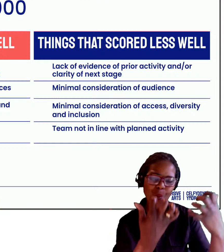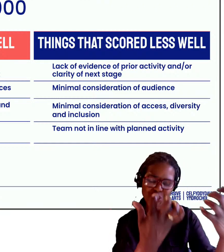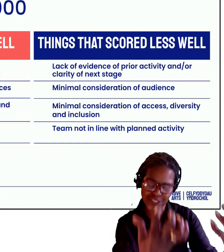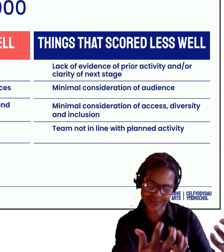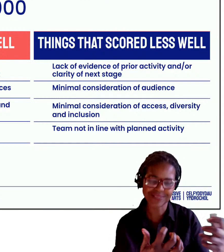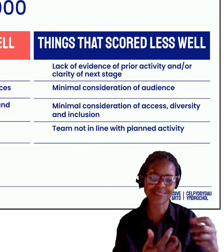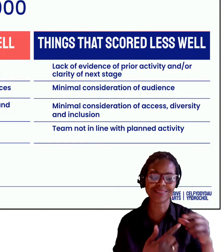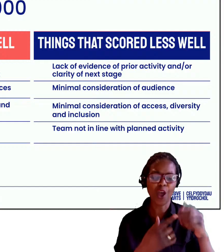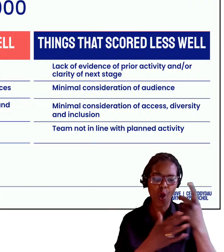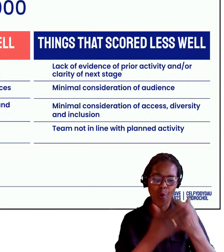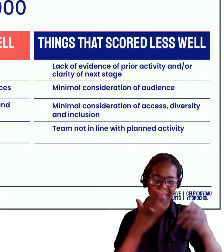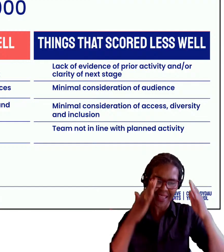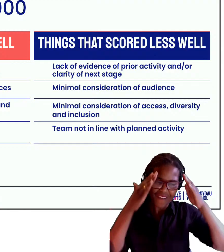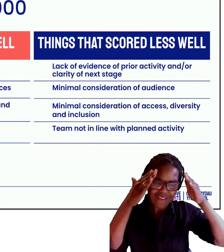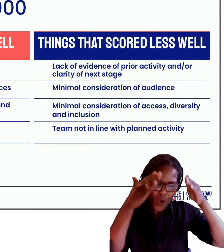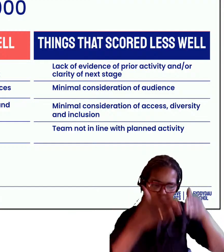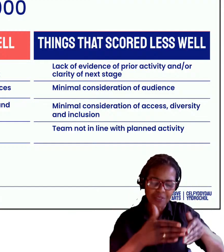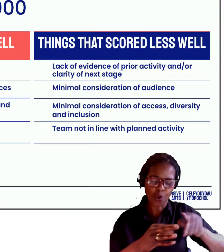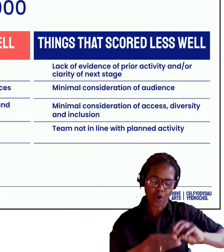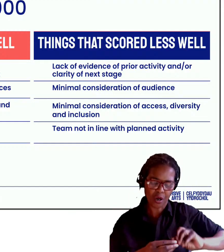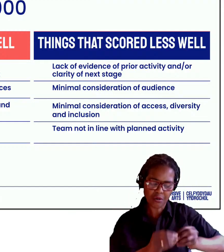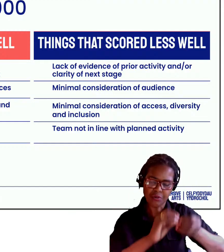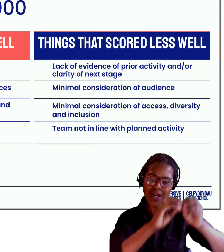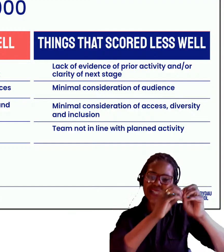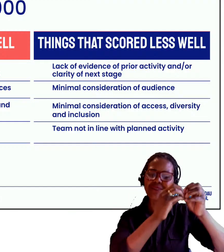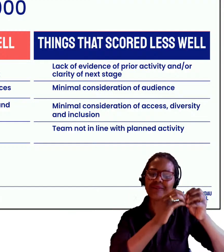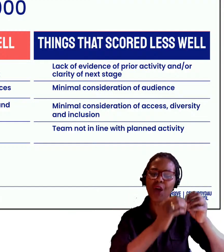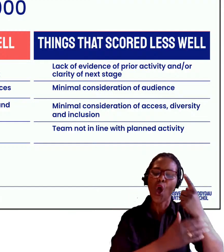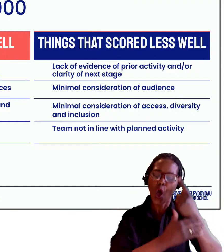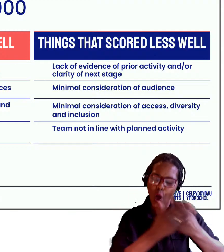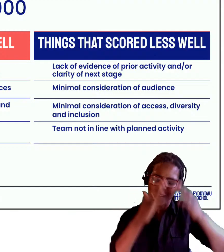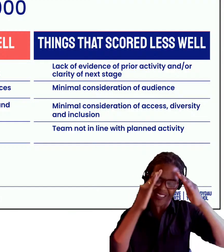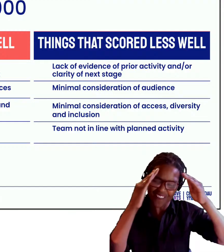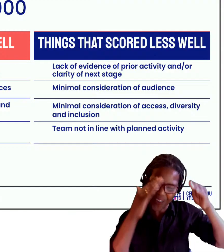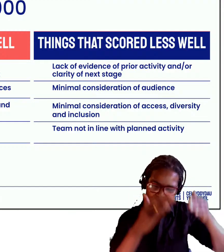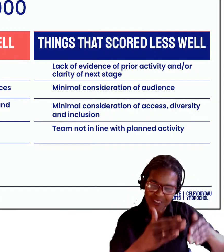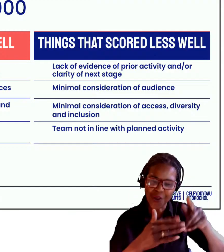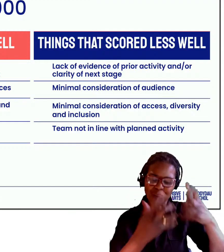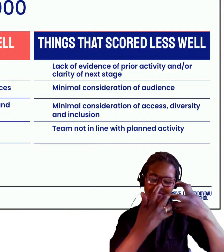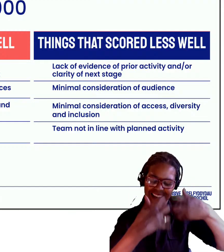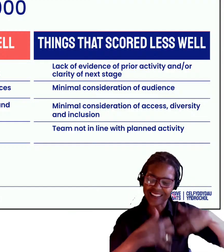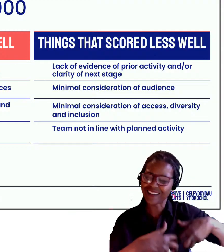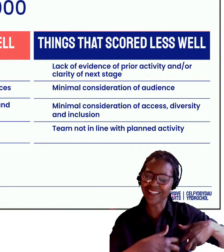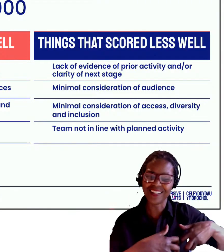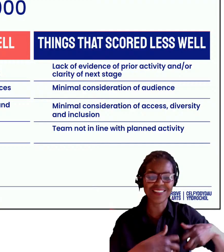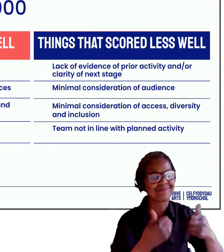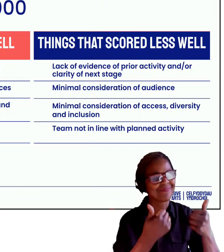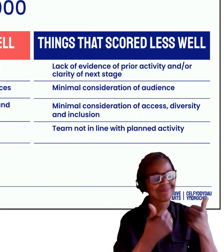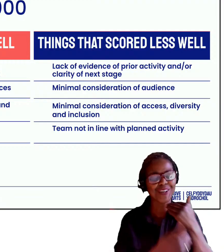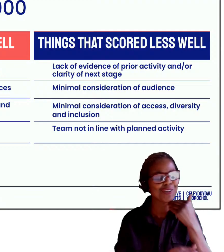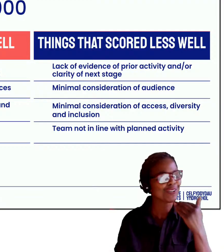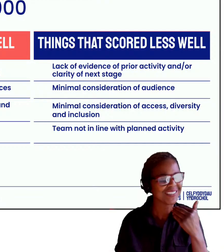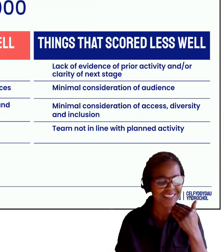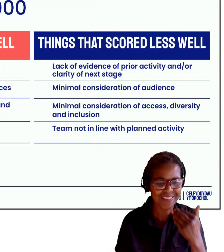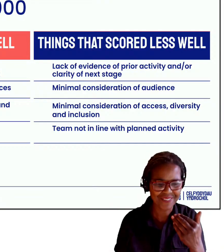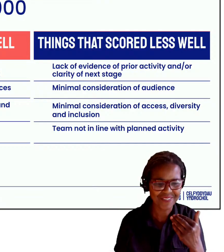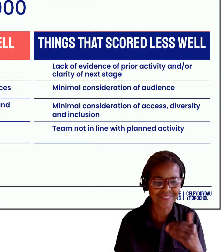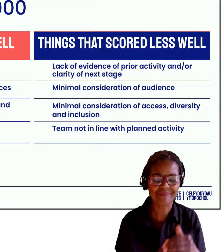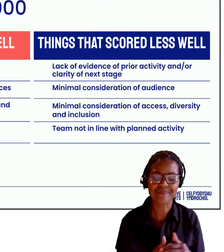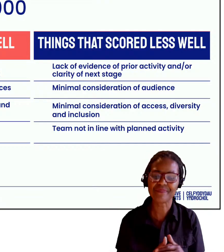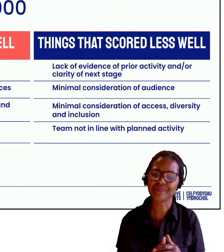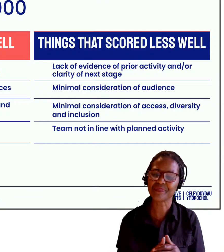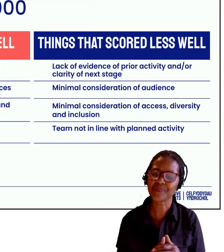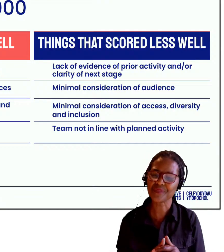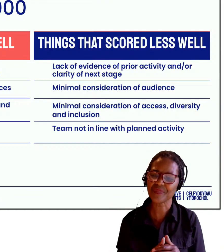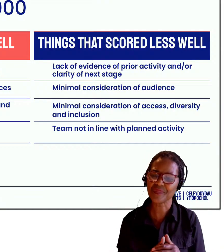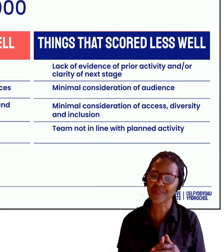focused on the creative or technical considerations of the proposal. And we couldn't get a sense of